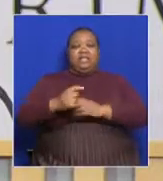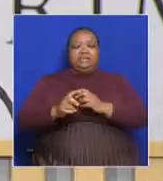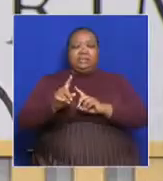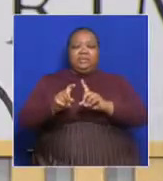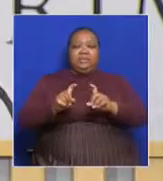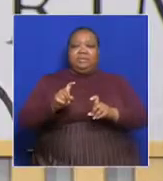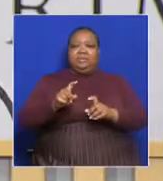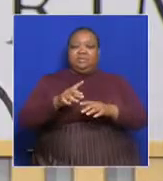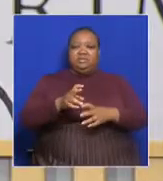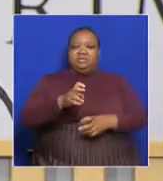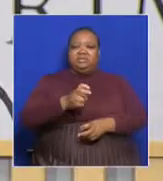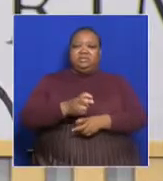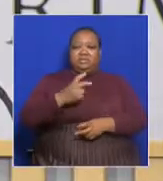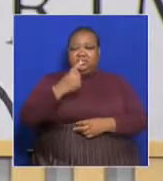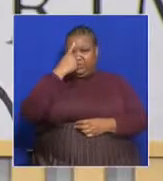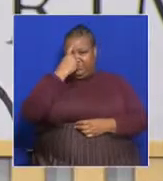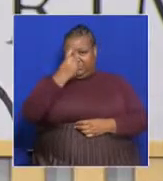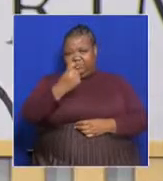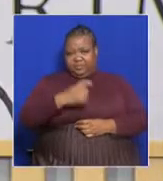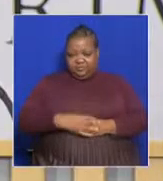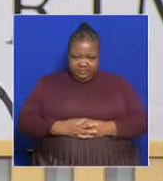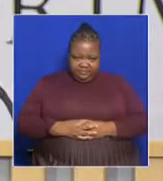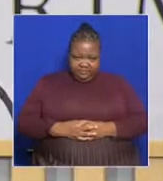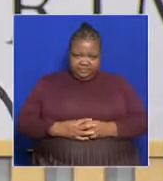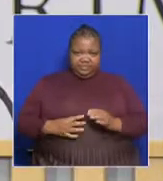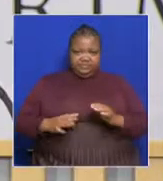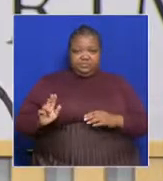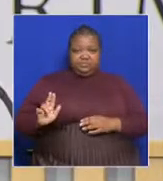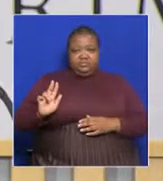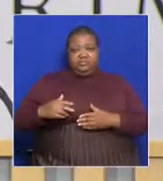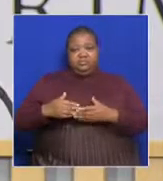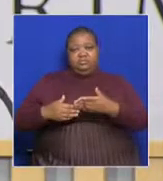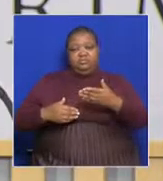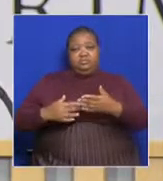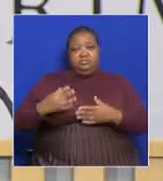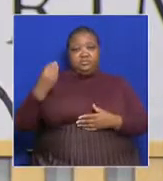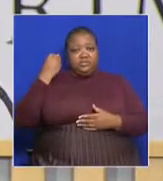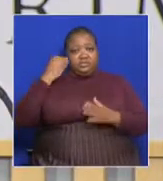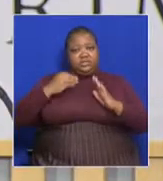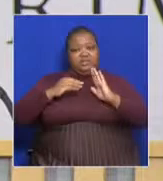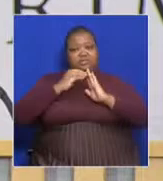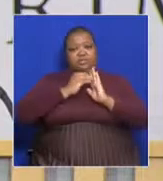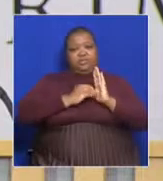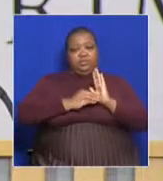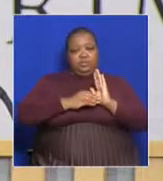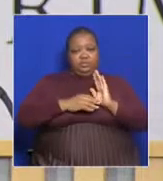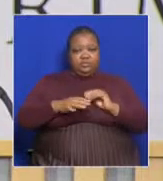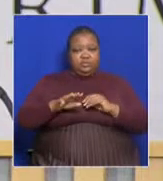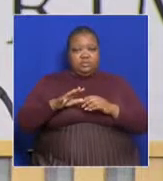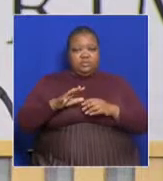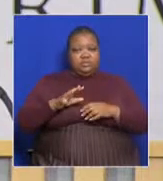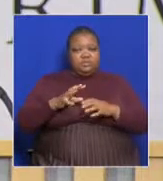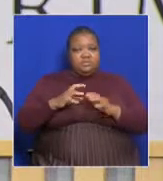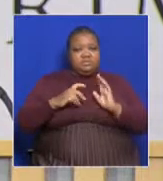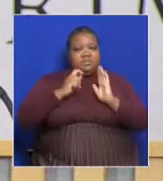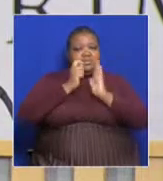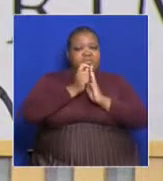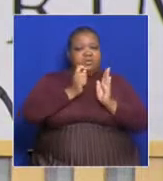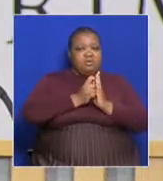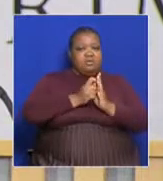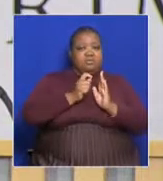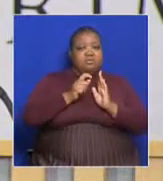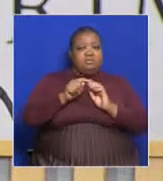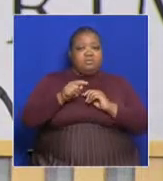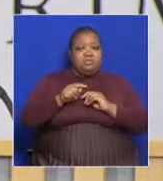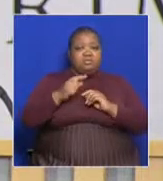believe. It's also in my affidavit or my info note that somewhere I did write that. I even considered calling our